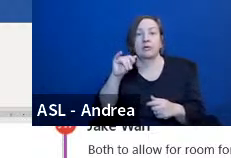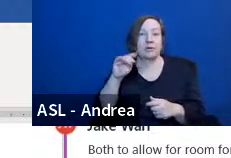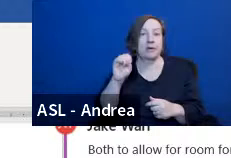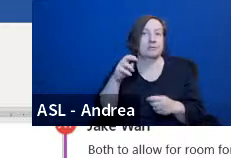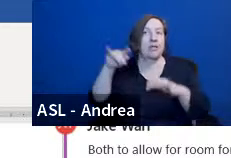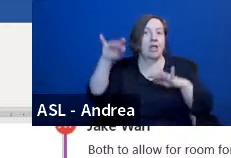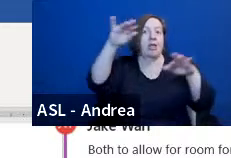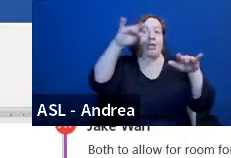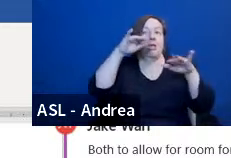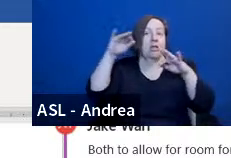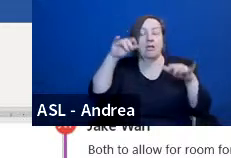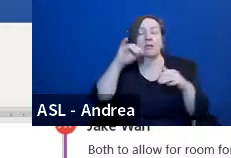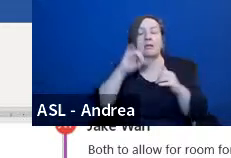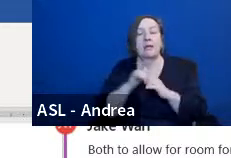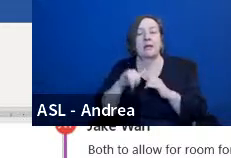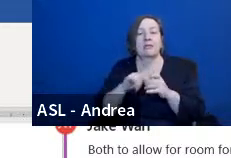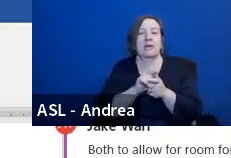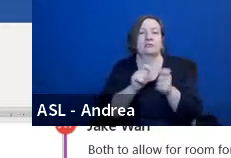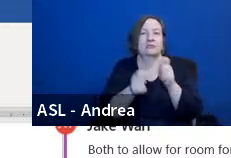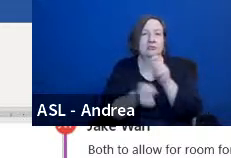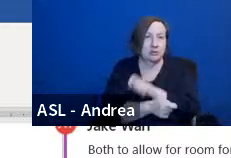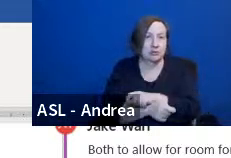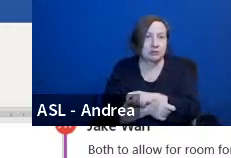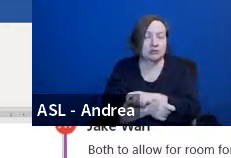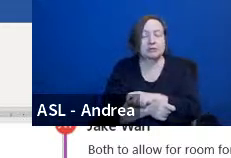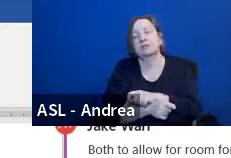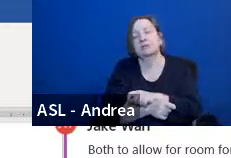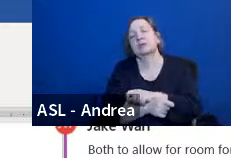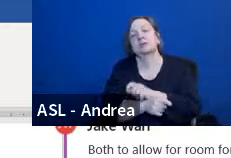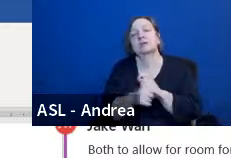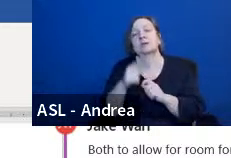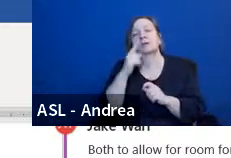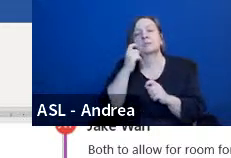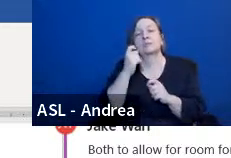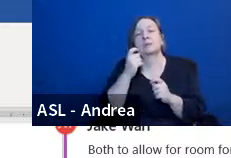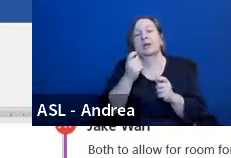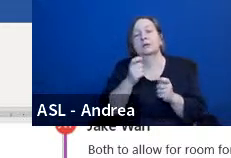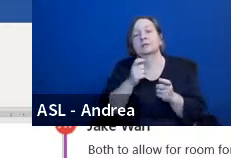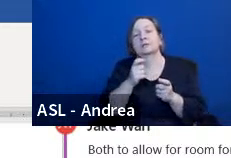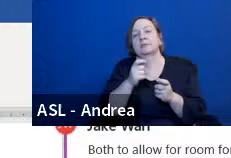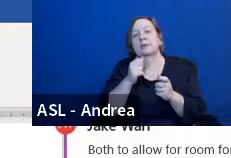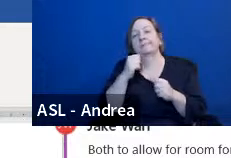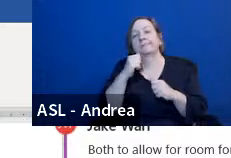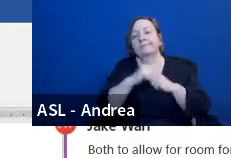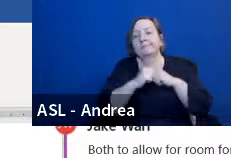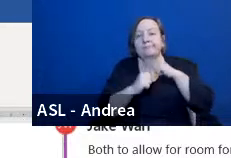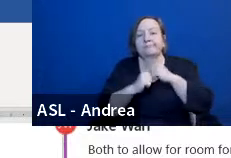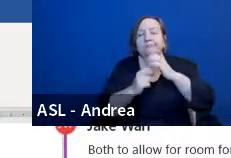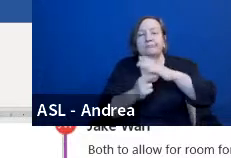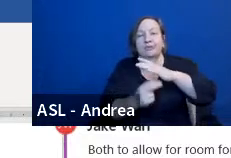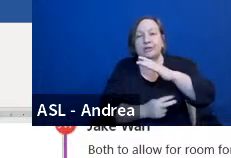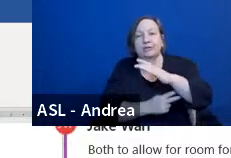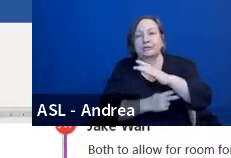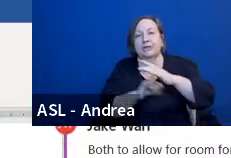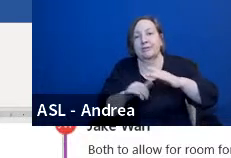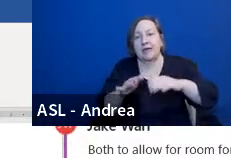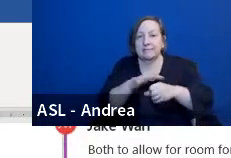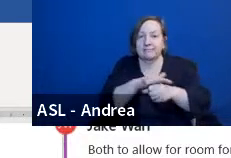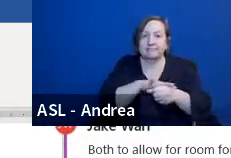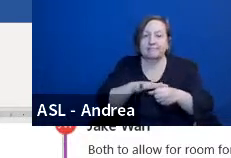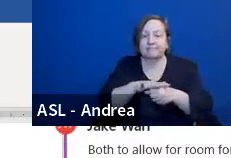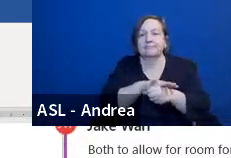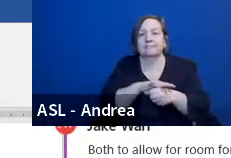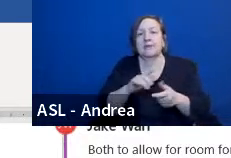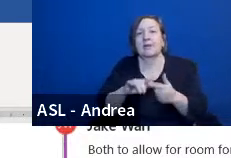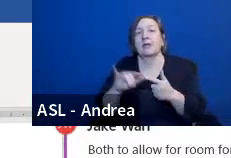change due to the reconstruction of the bridge and the corridor, as well as